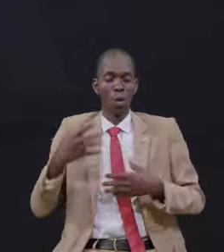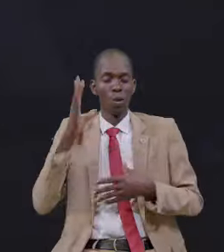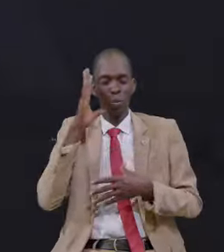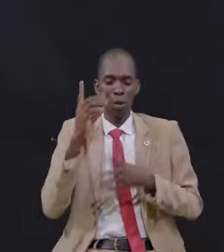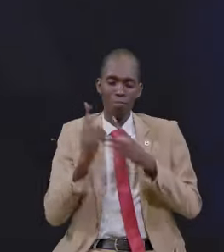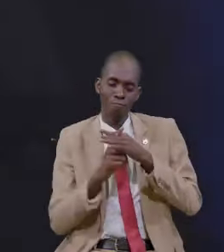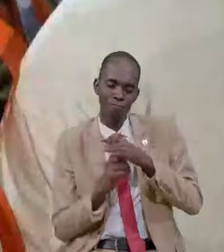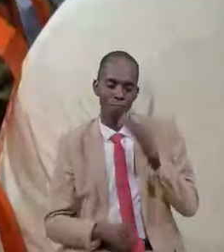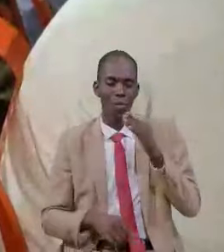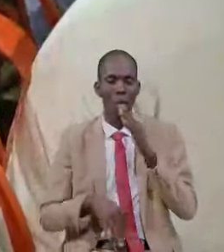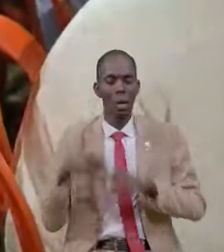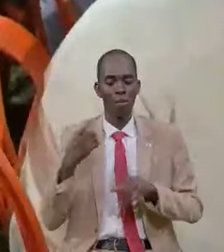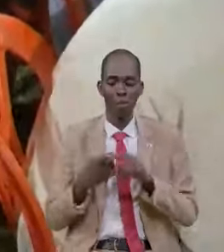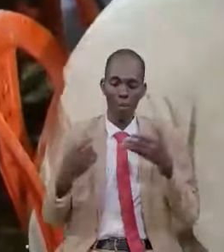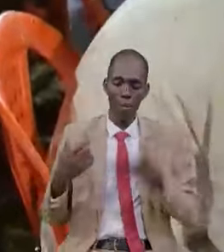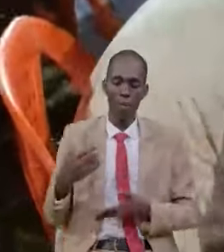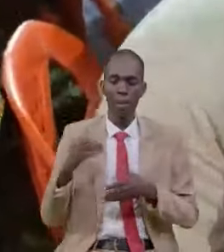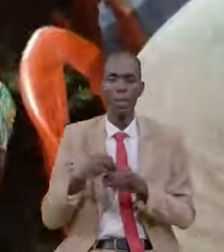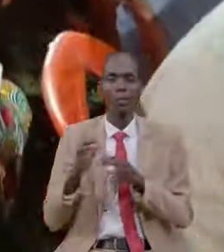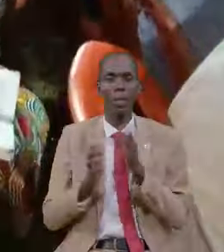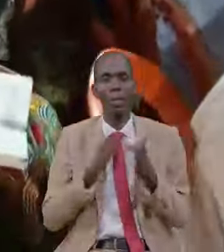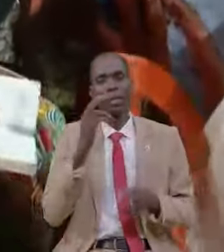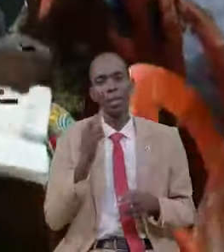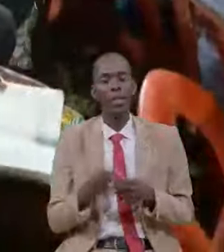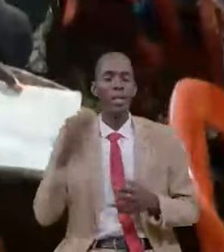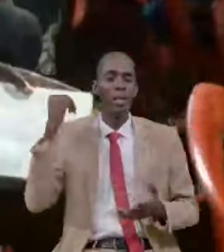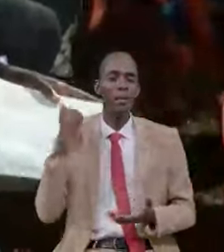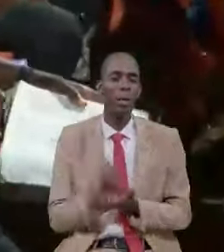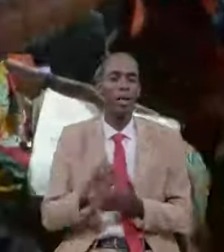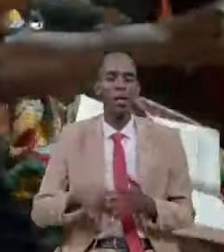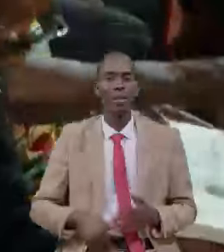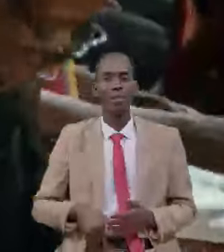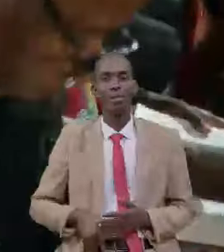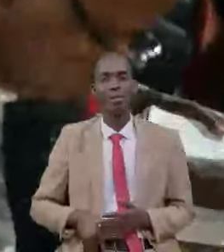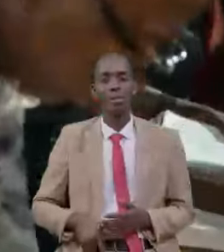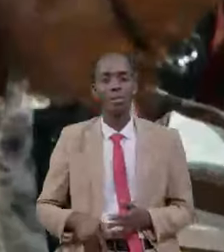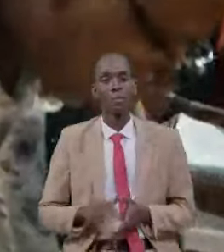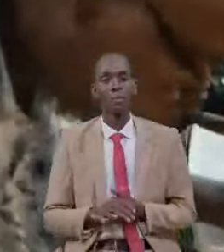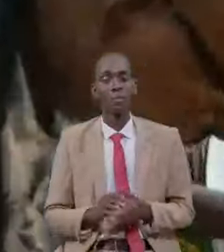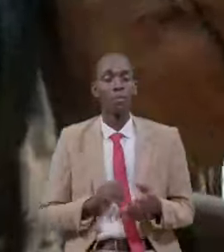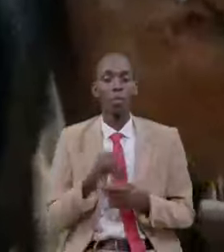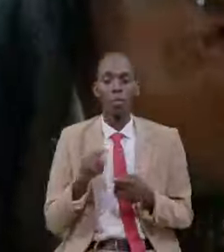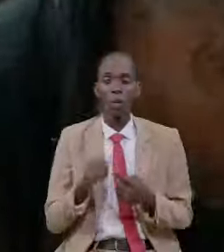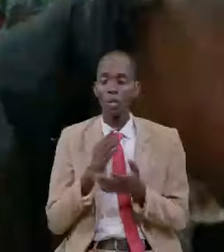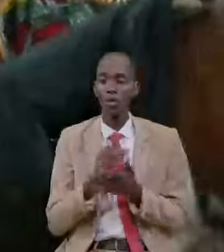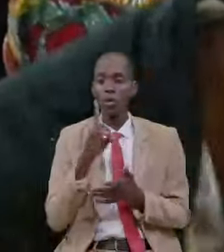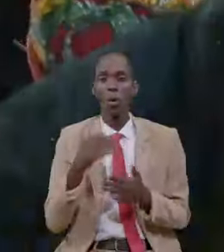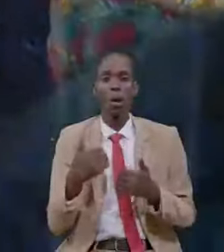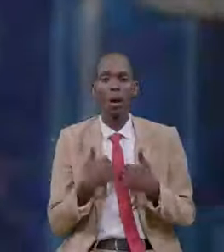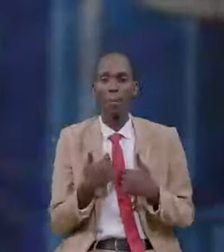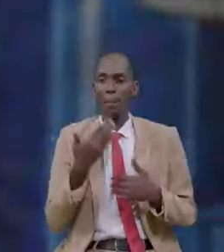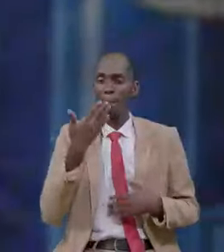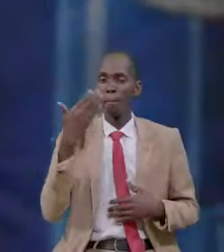out from there. Amen. Amen. When somebody has bad